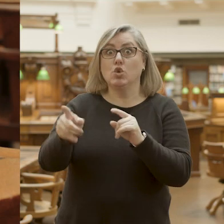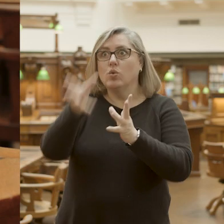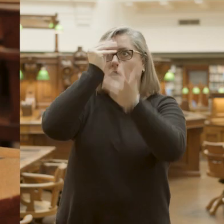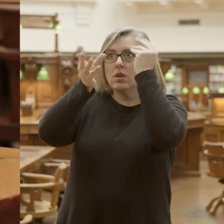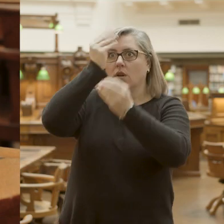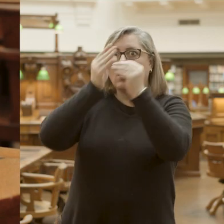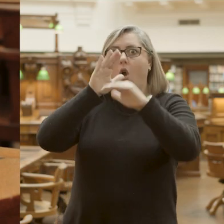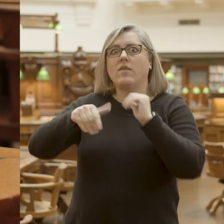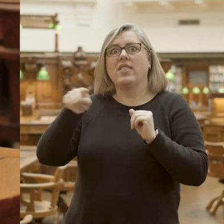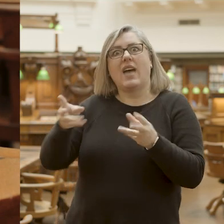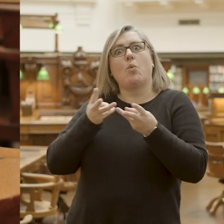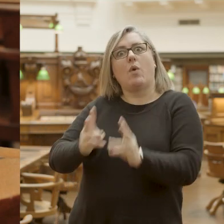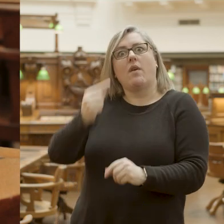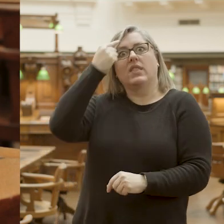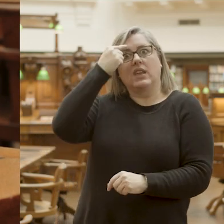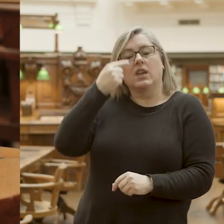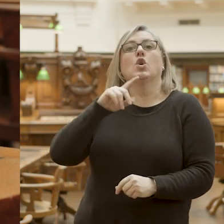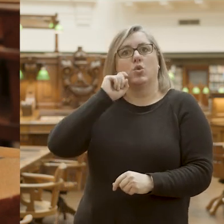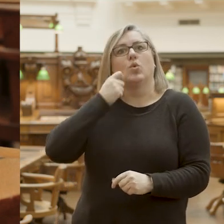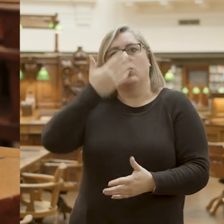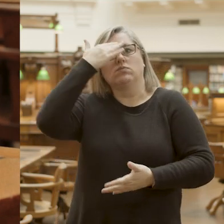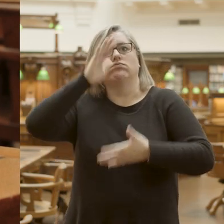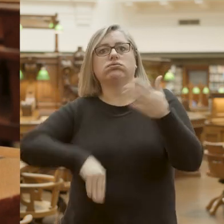the more you're gonna learn about magic.